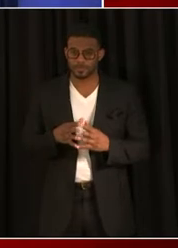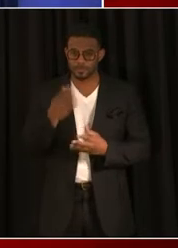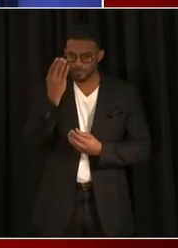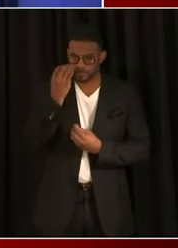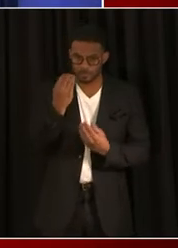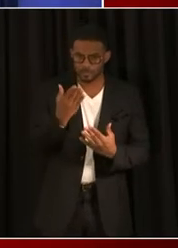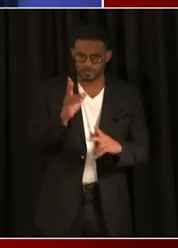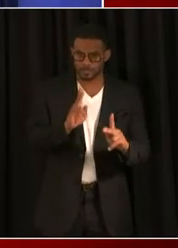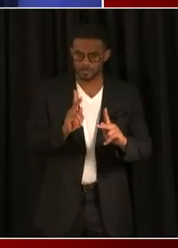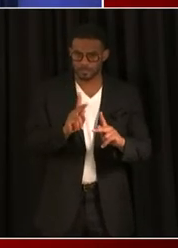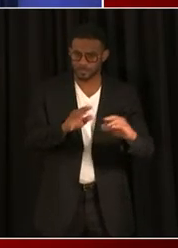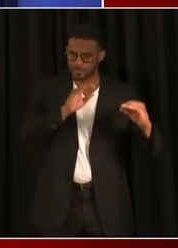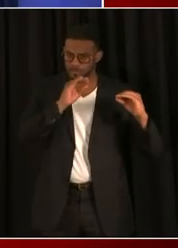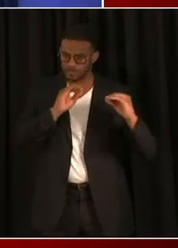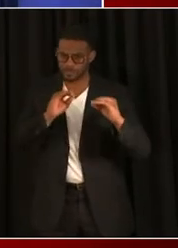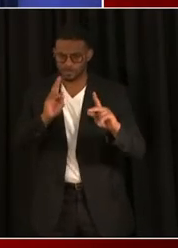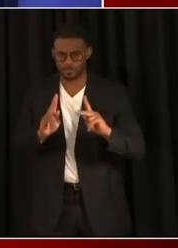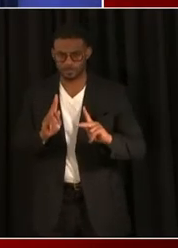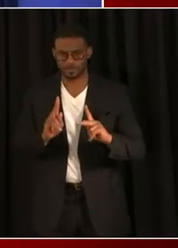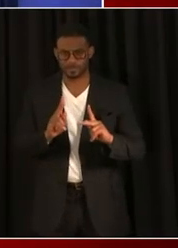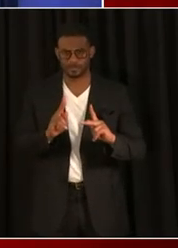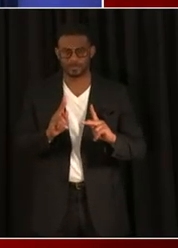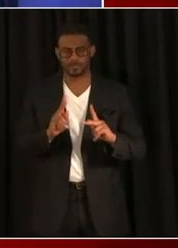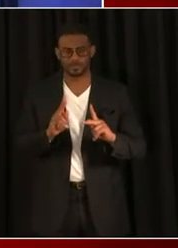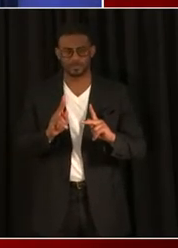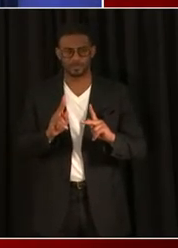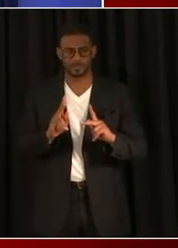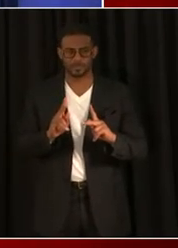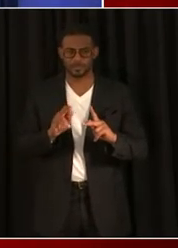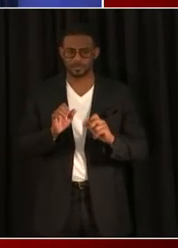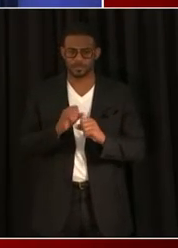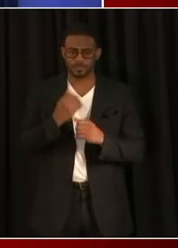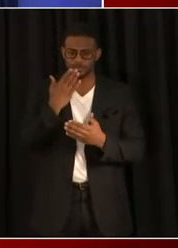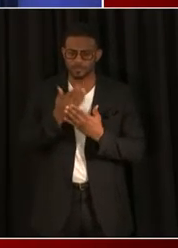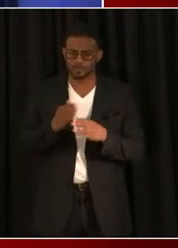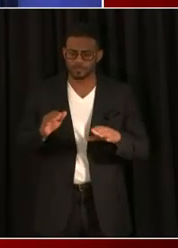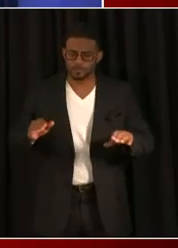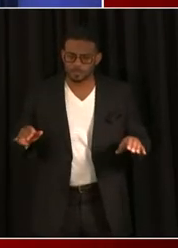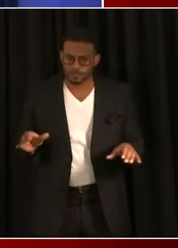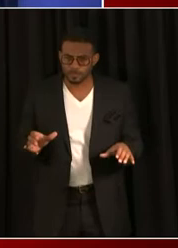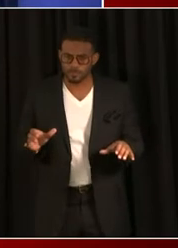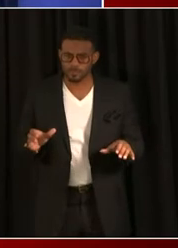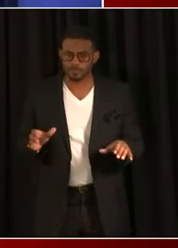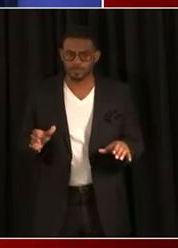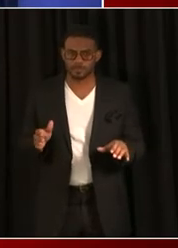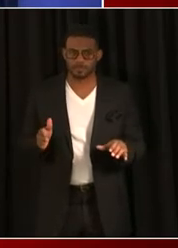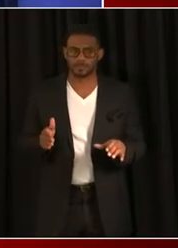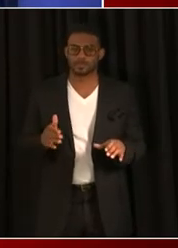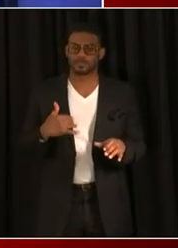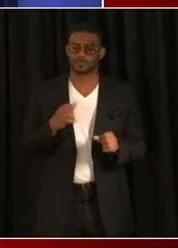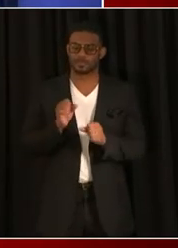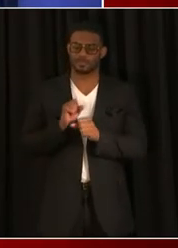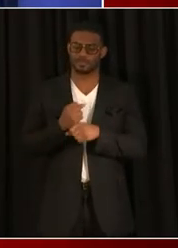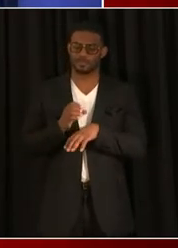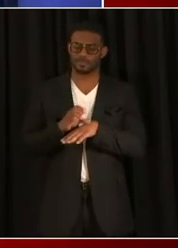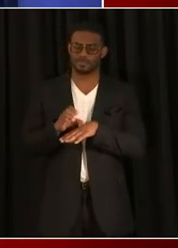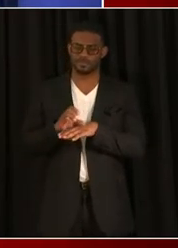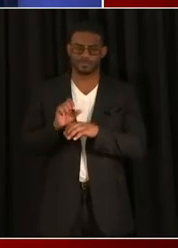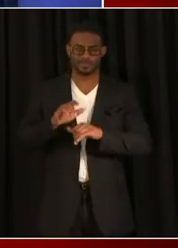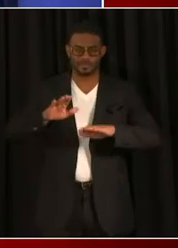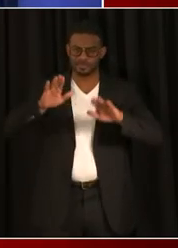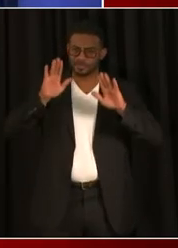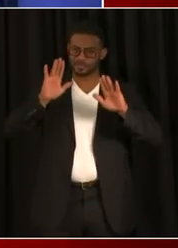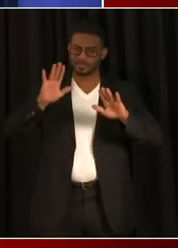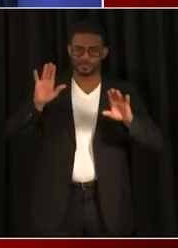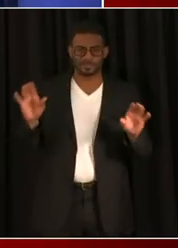form people. To educate people to make a good activity. And making chocolate